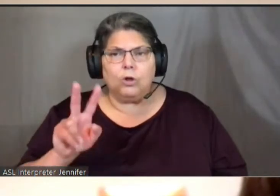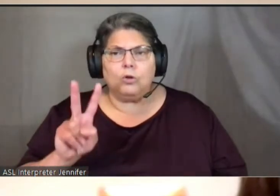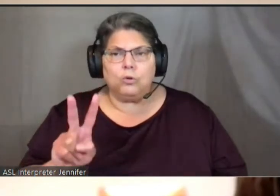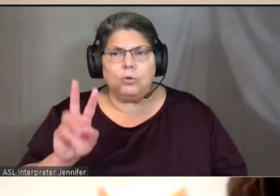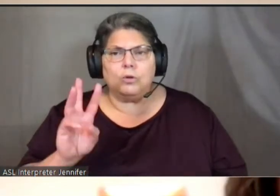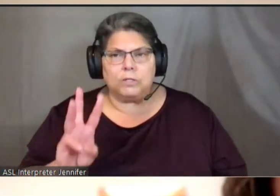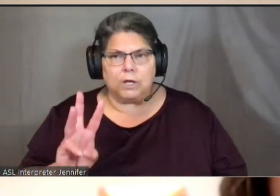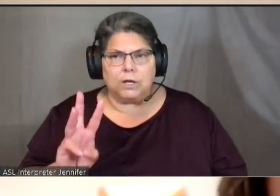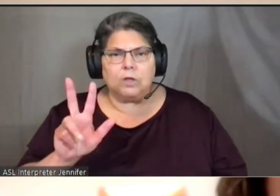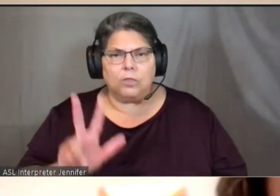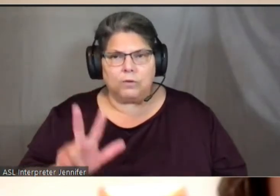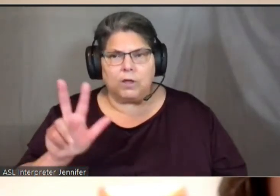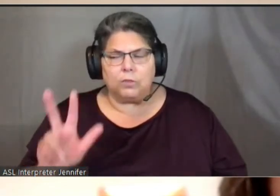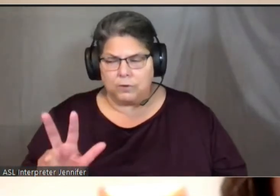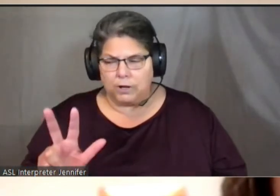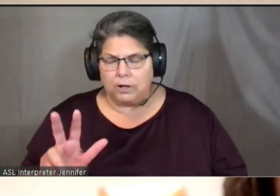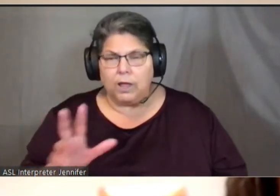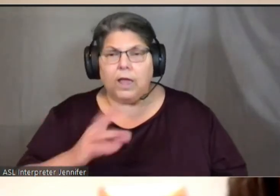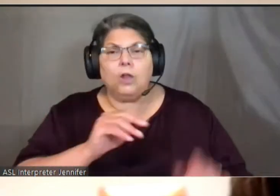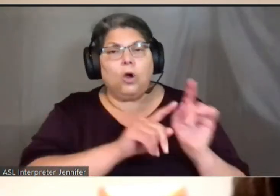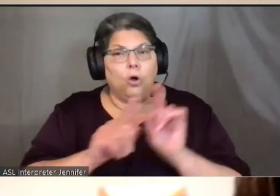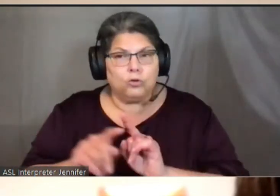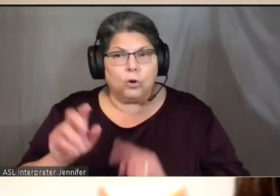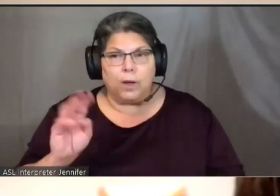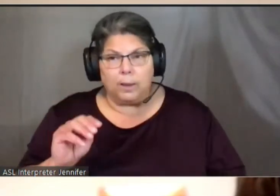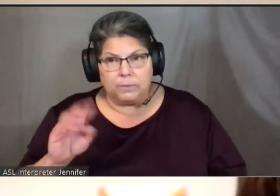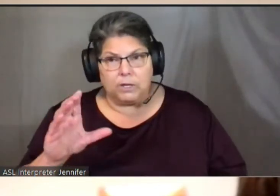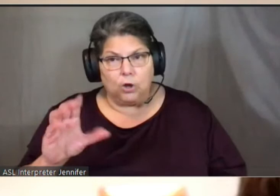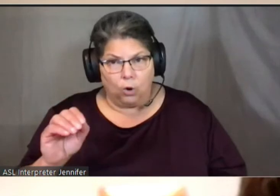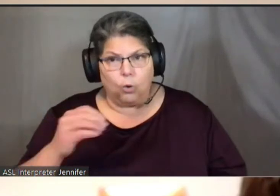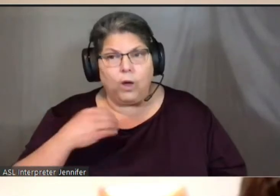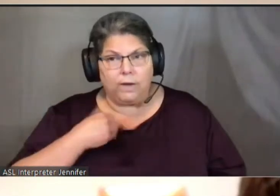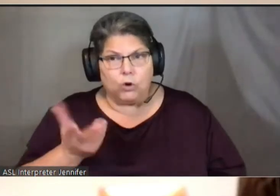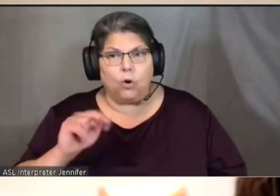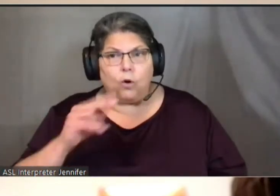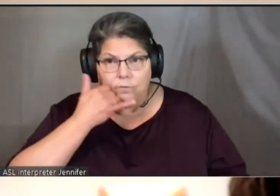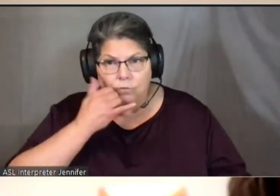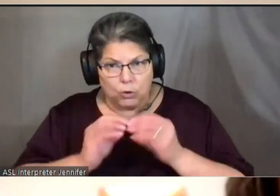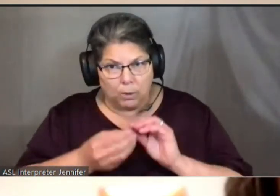707-472-2633, and NCO also has a line,